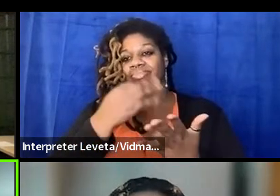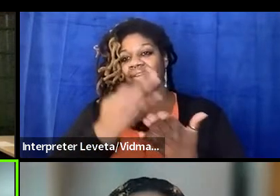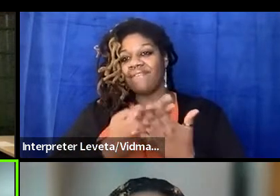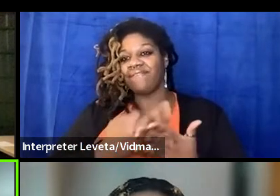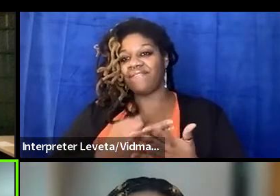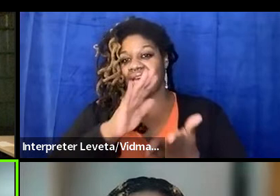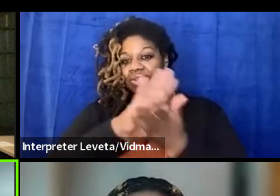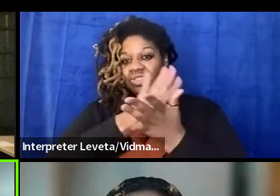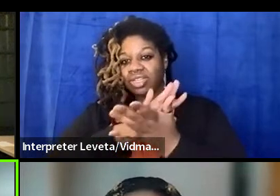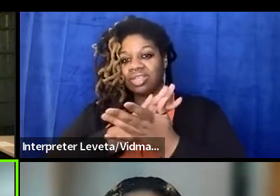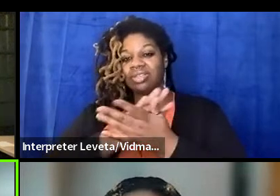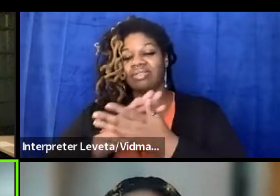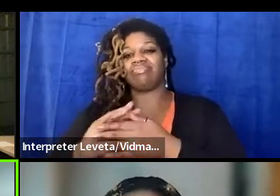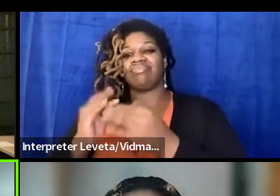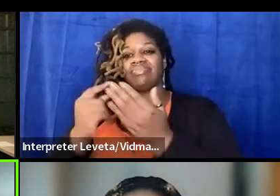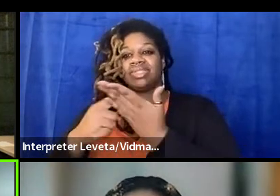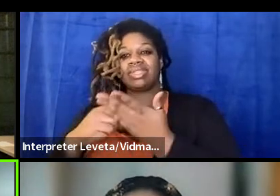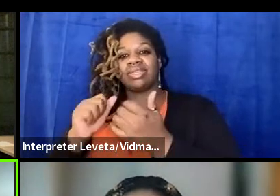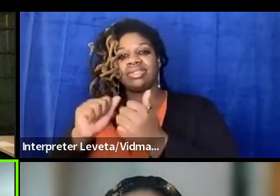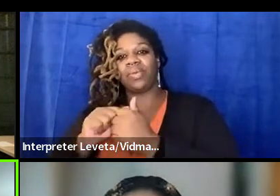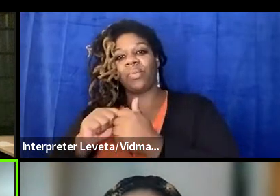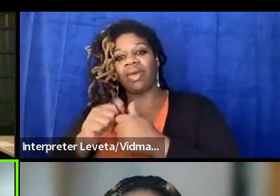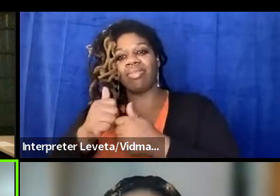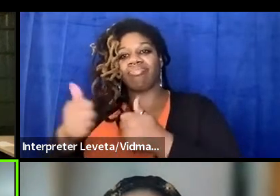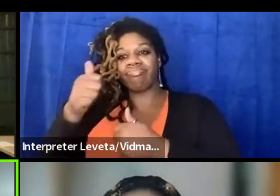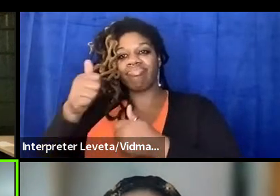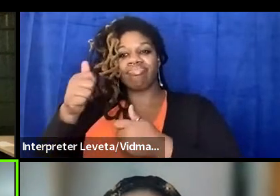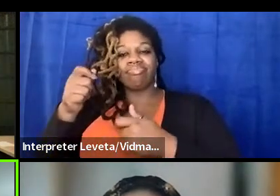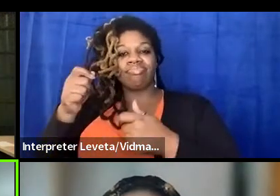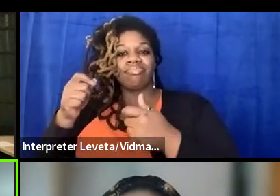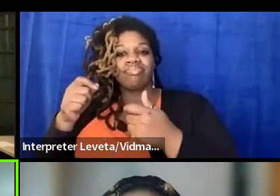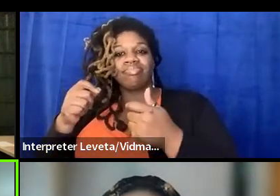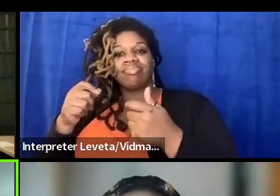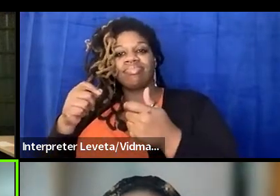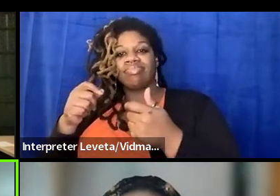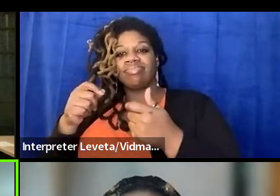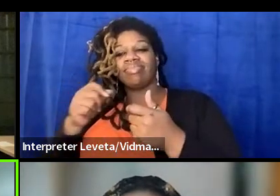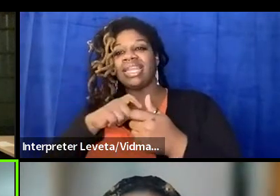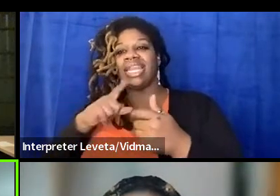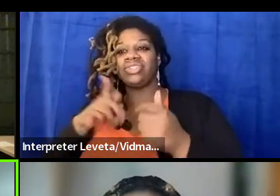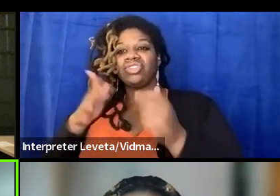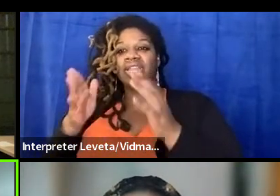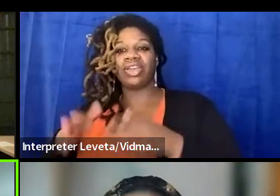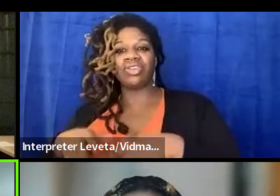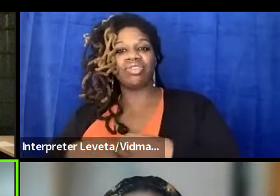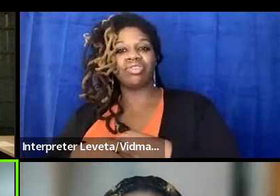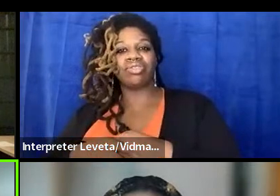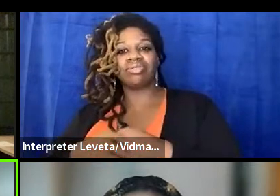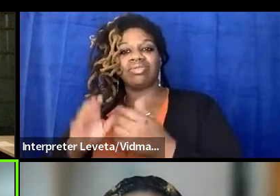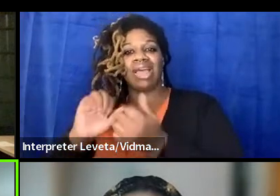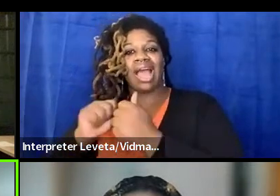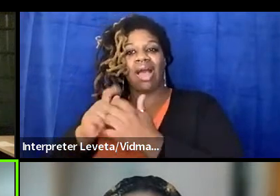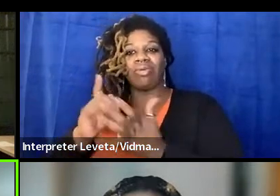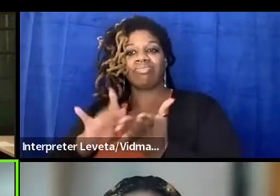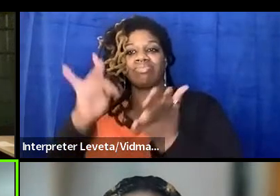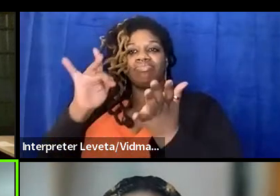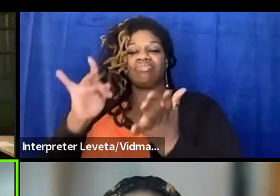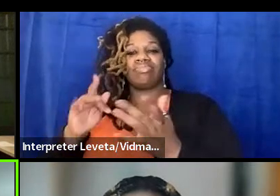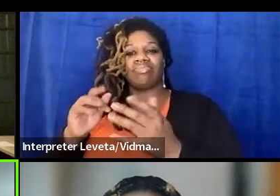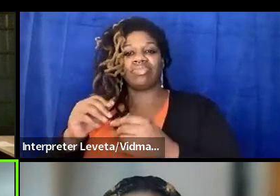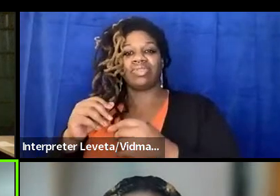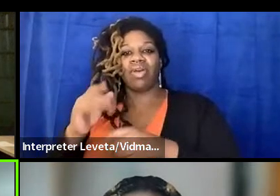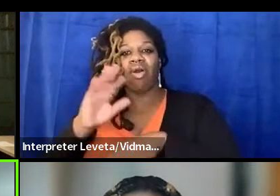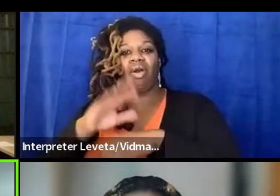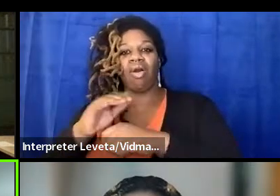about the best ways to sort of capitalize on these like super huge investments, but also just